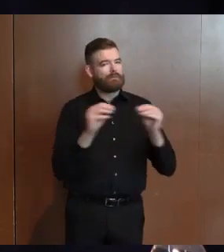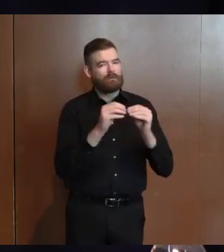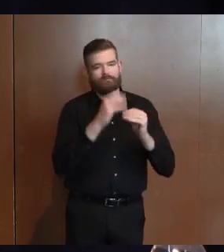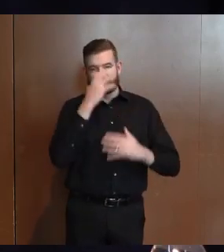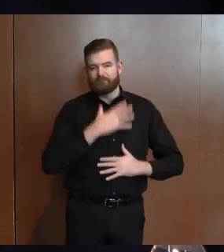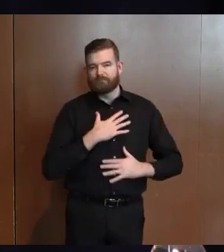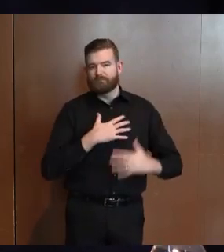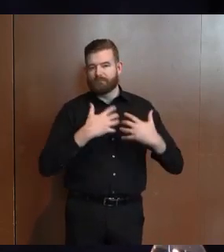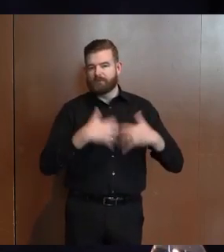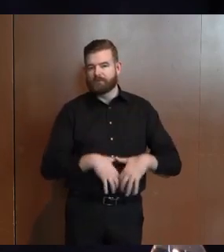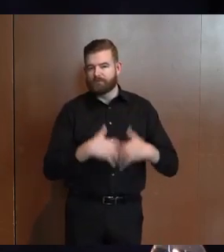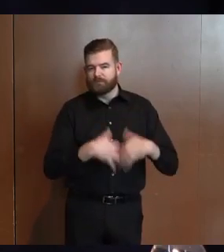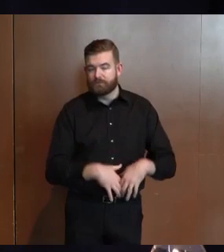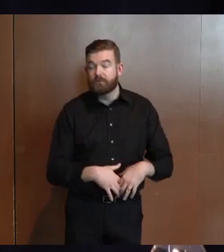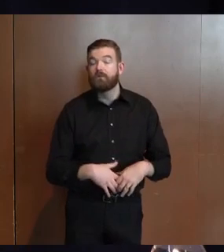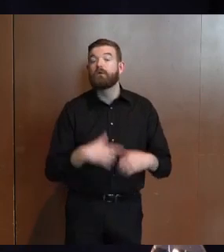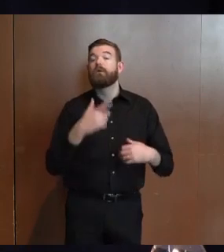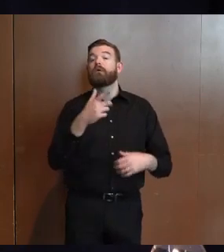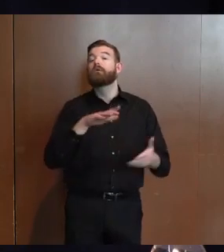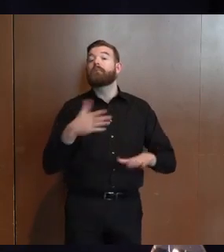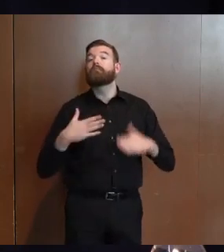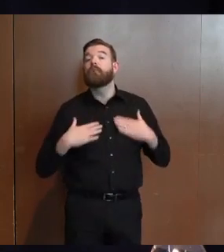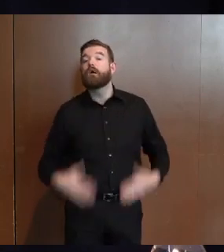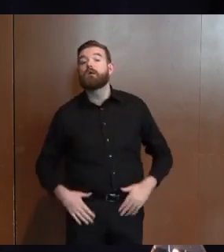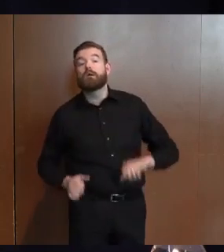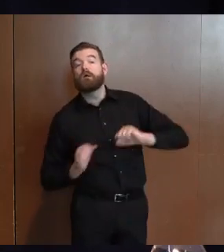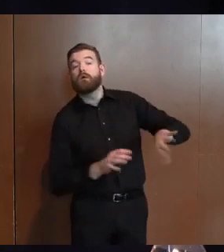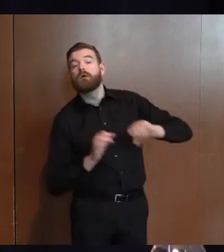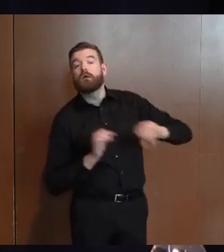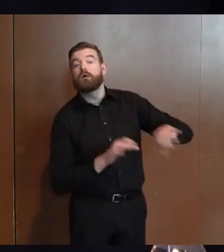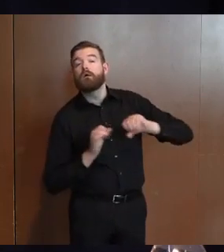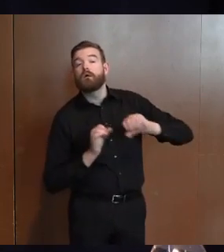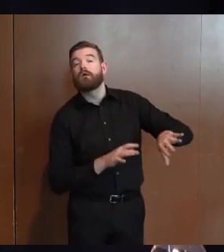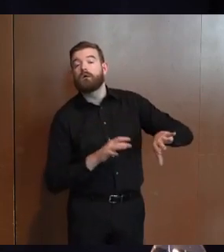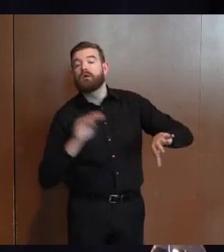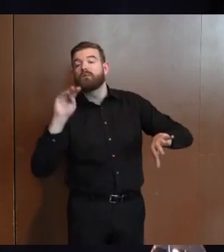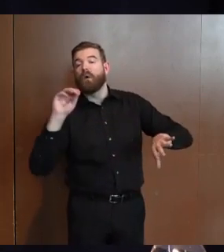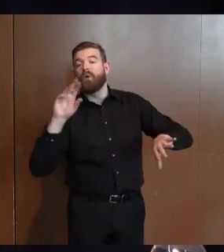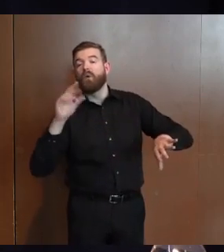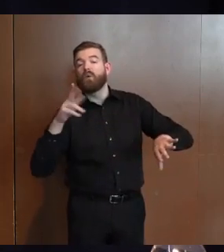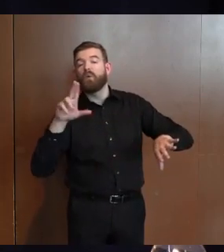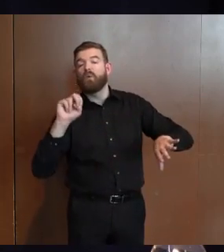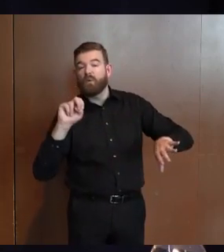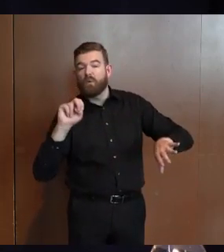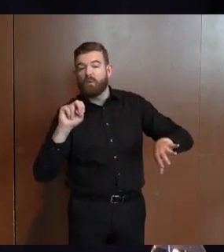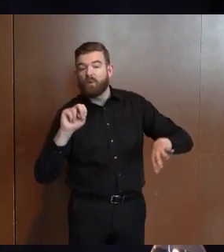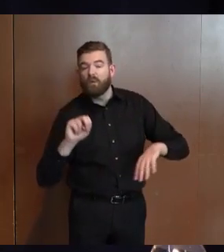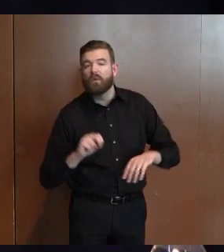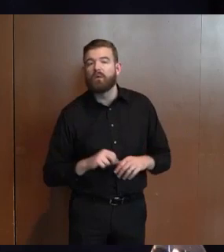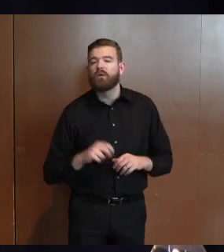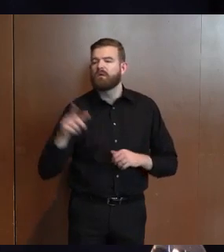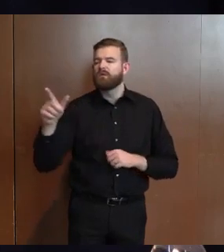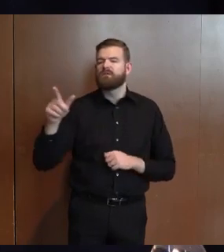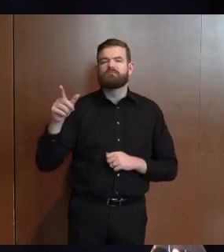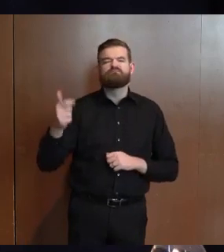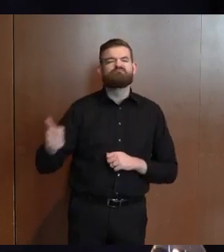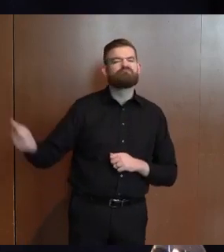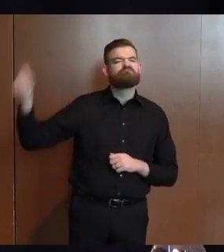chief medical examiner, Dr. Falzone, has been on this. He's been working with not only the funeral directors, but with